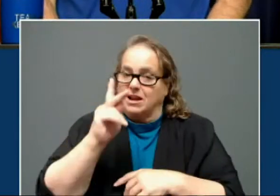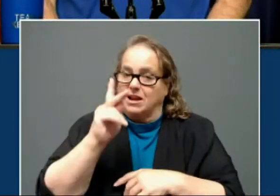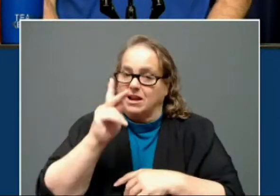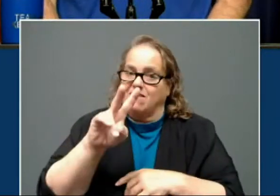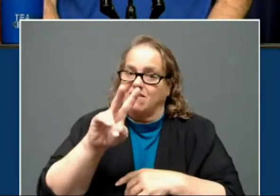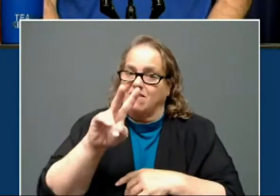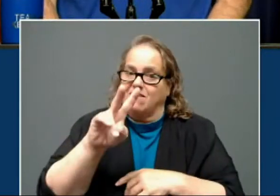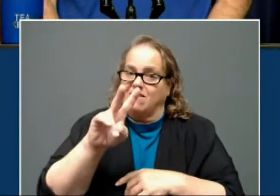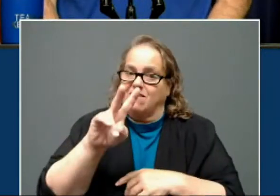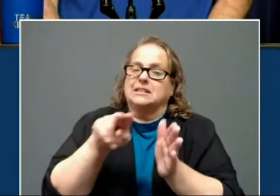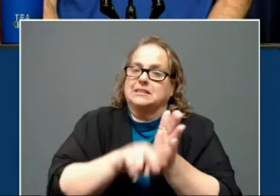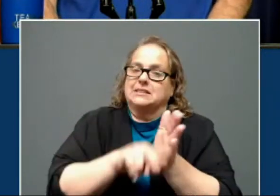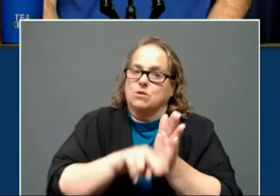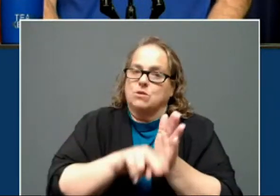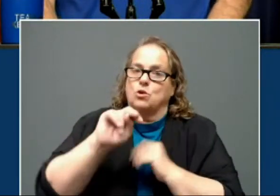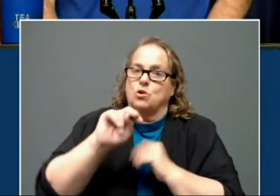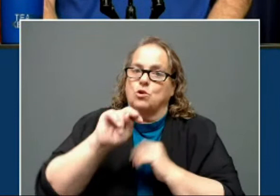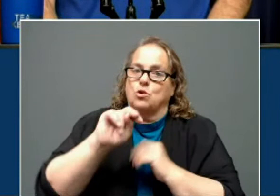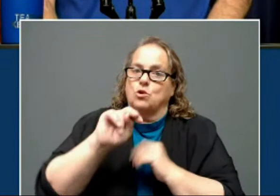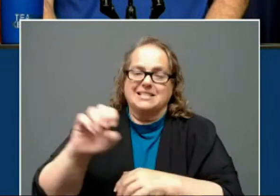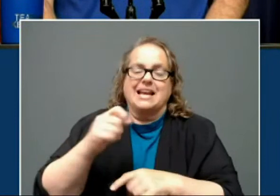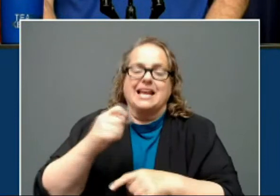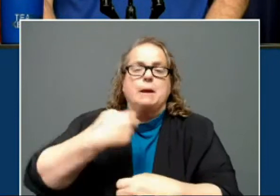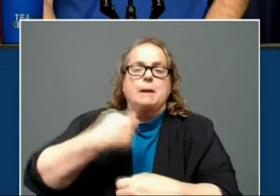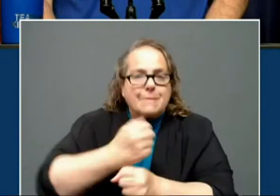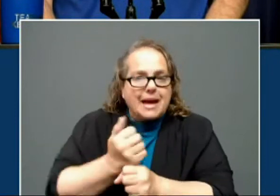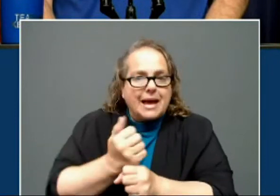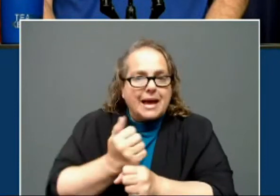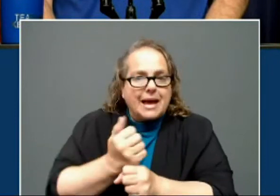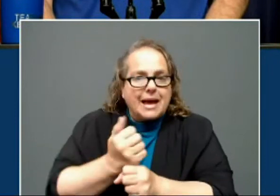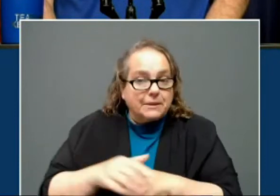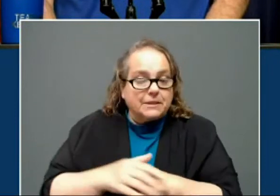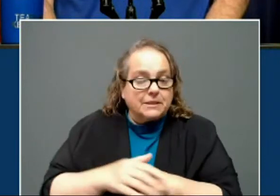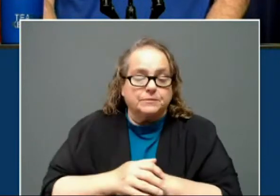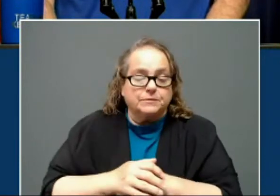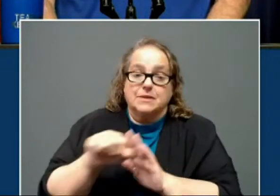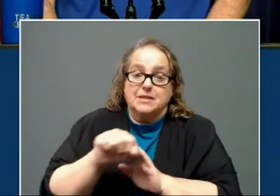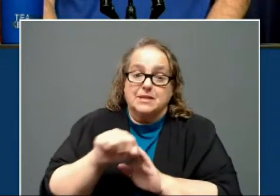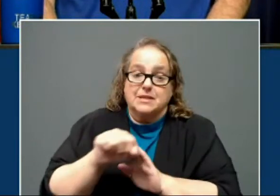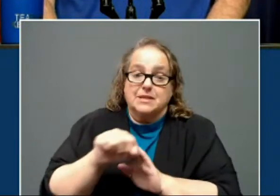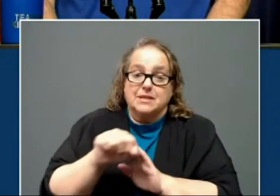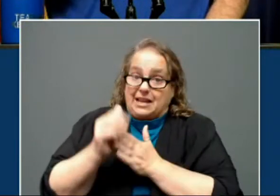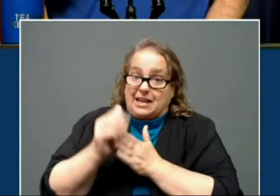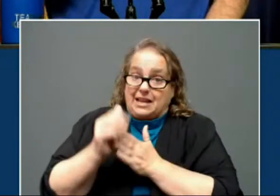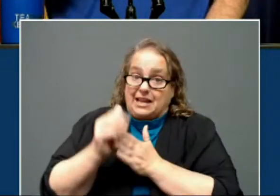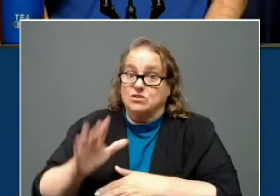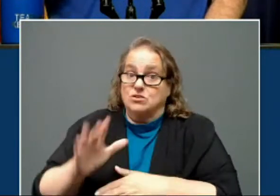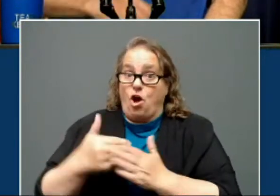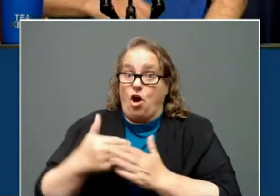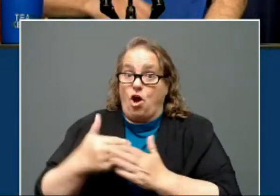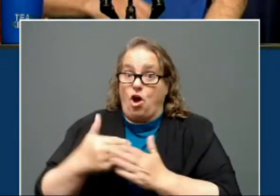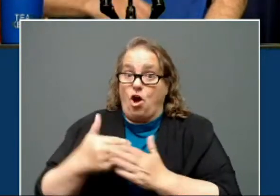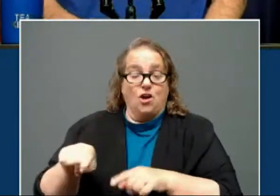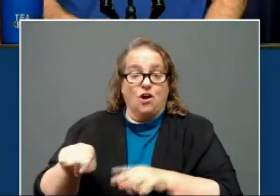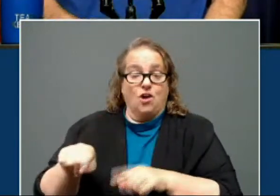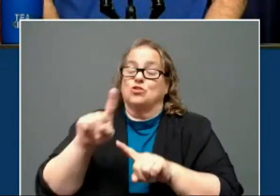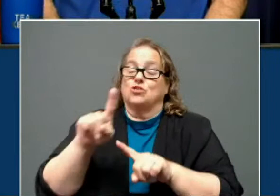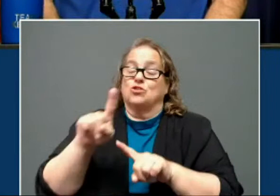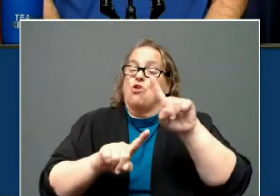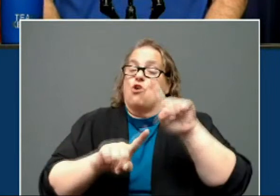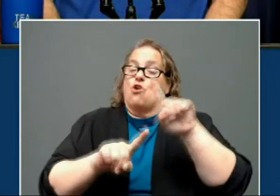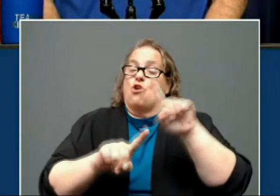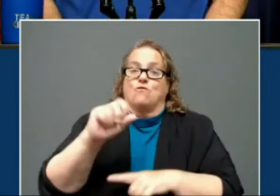Cemetery Northeast. He made it happen. While our state leaders and dignitaries were in attendance, the star of the show was Ernie